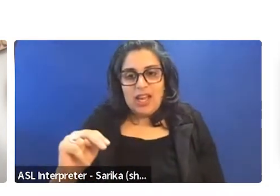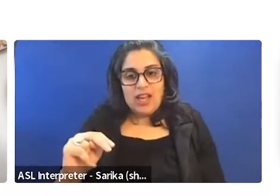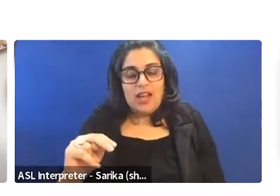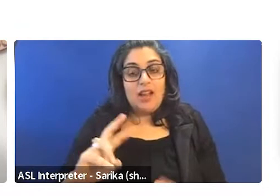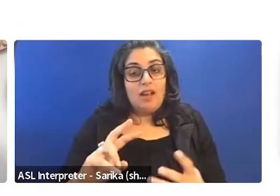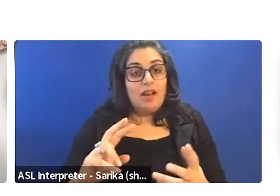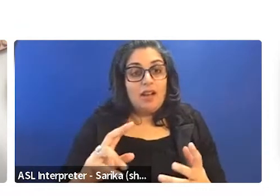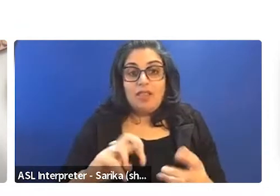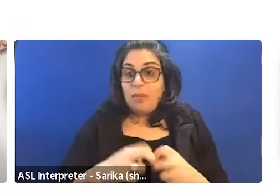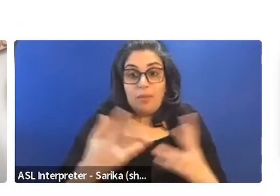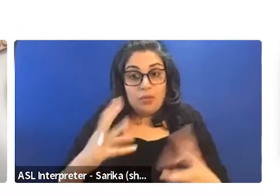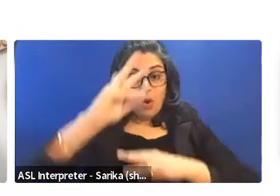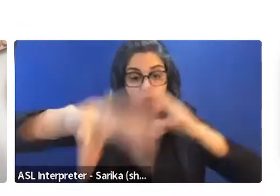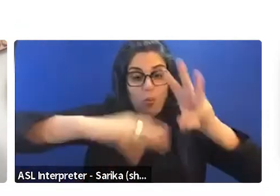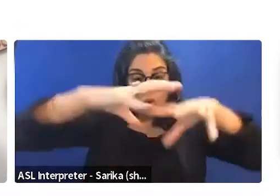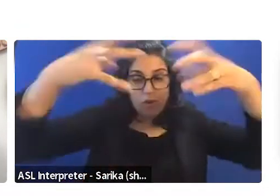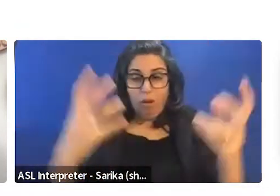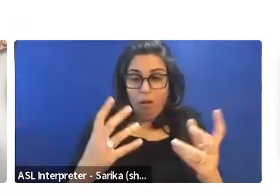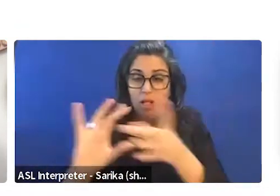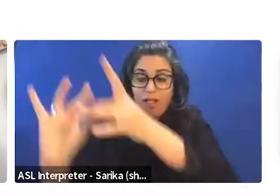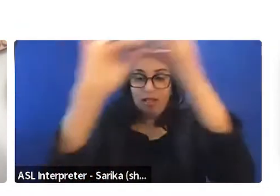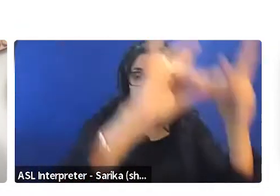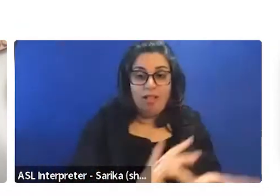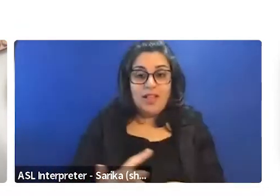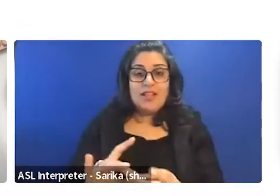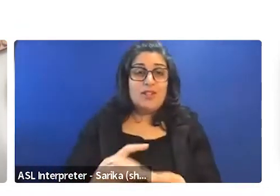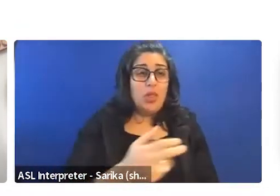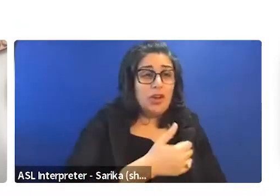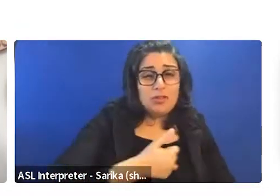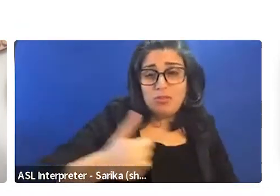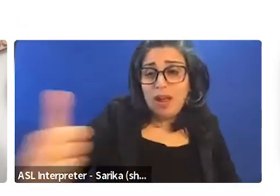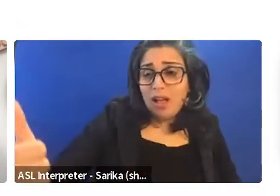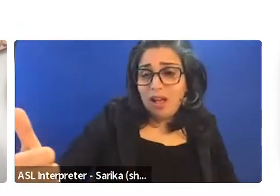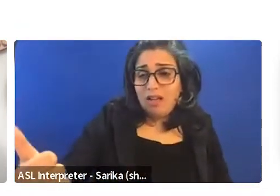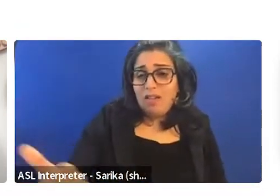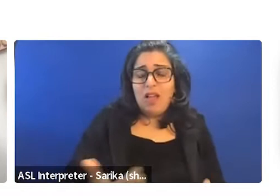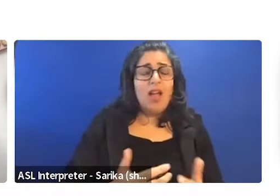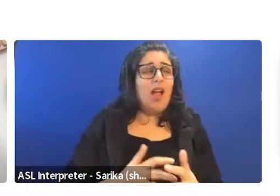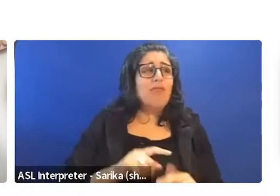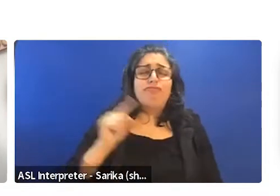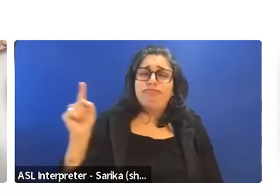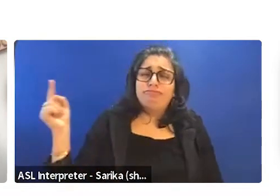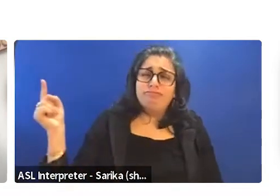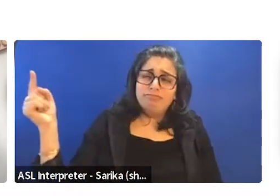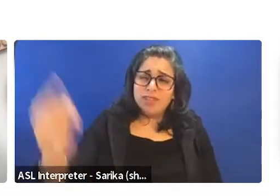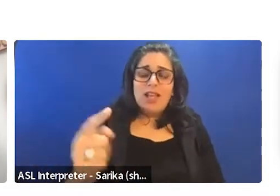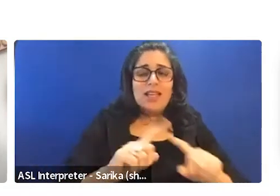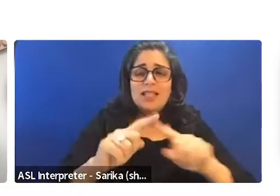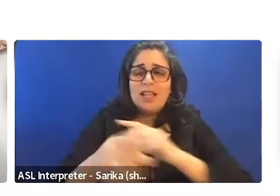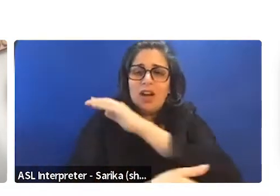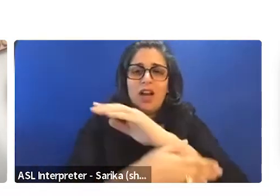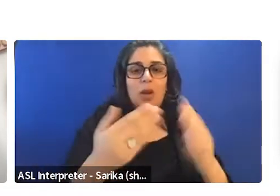products are traveling thousands of miles, much more traveling than any of us will ever do in our lifetimes, and going to several different countries before